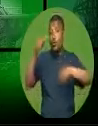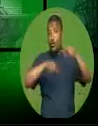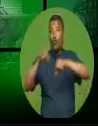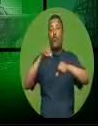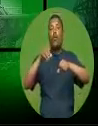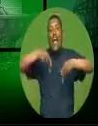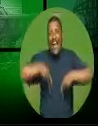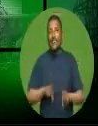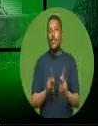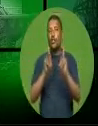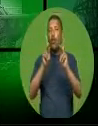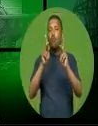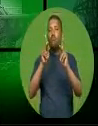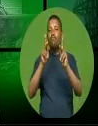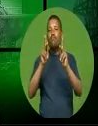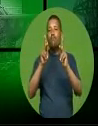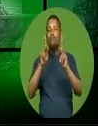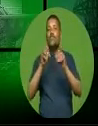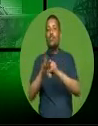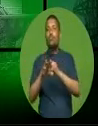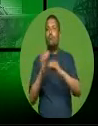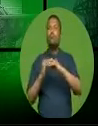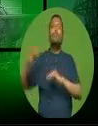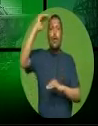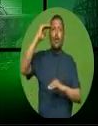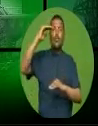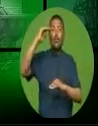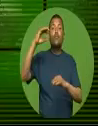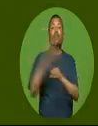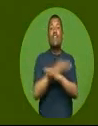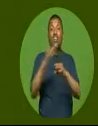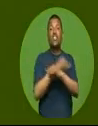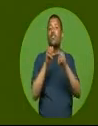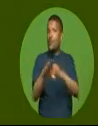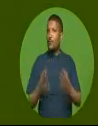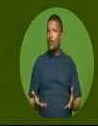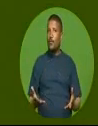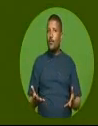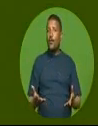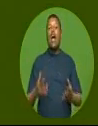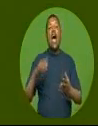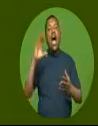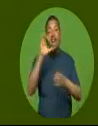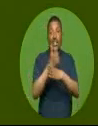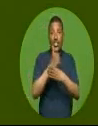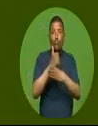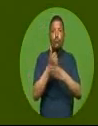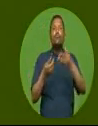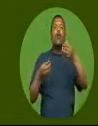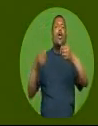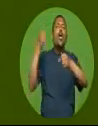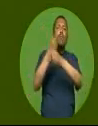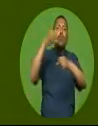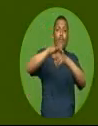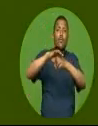sector was considerably higher than manufacturing sector. Average employment contribution